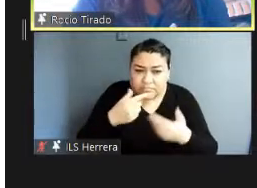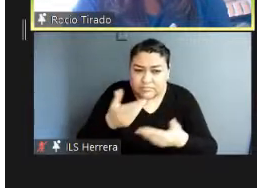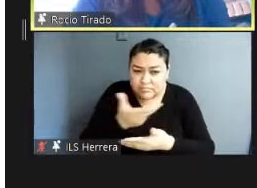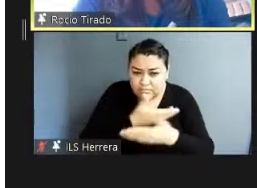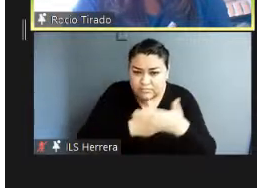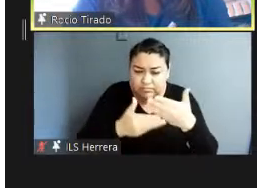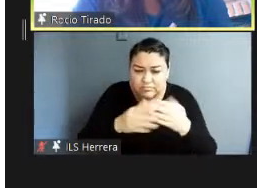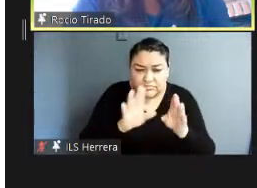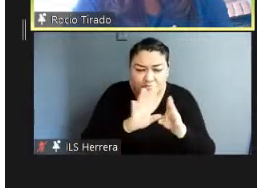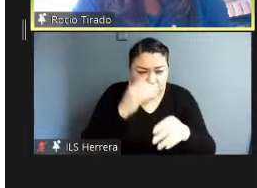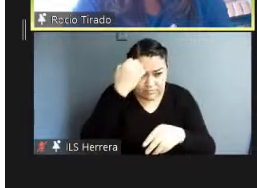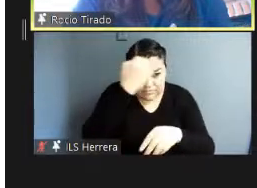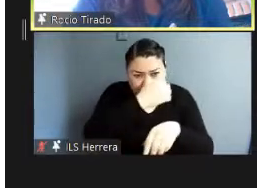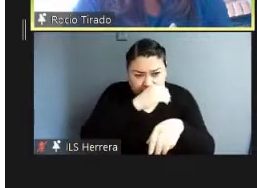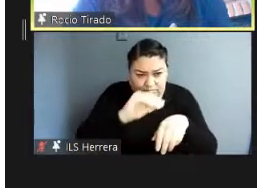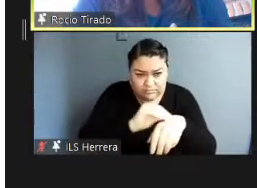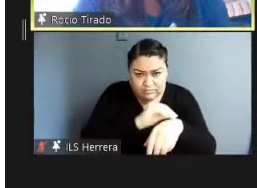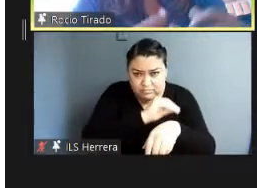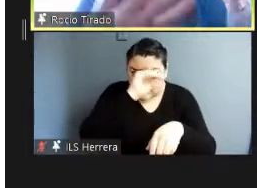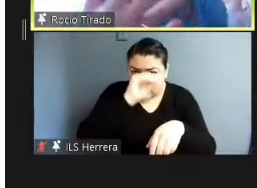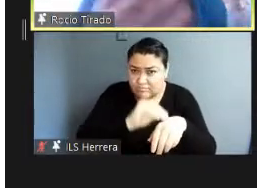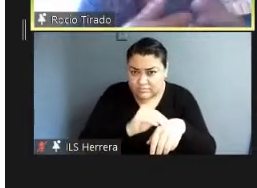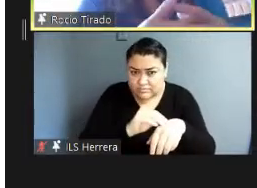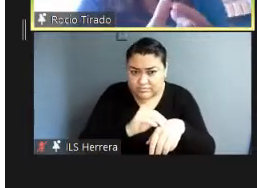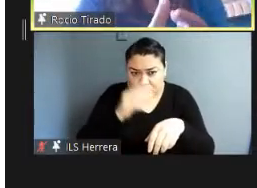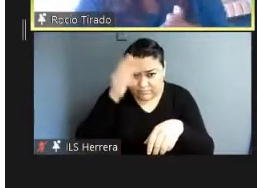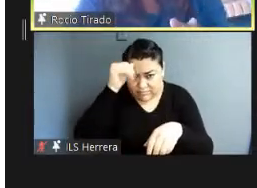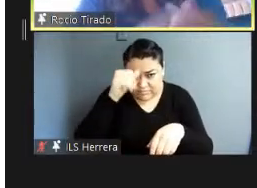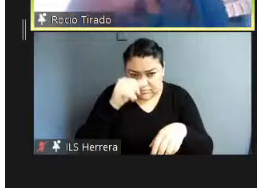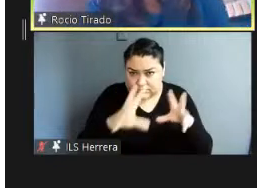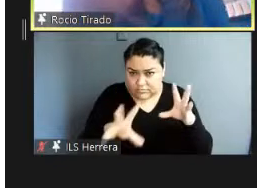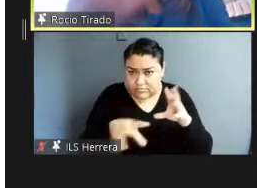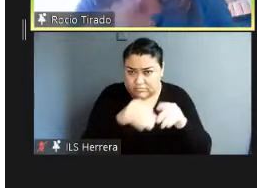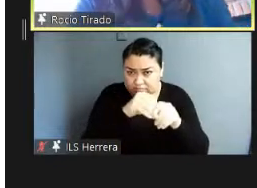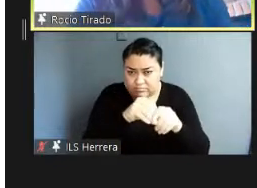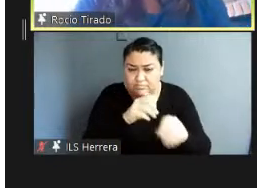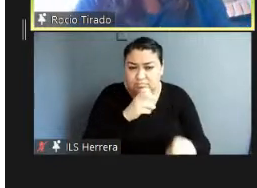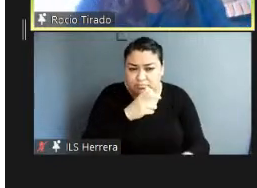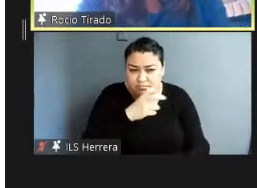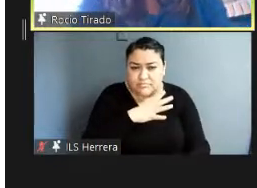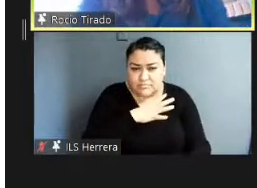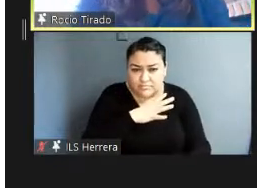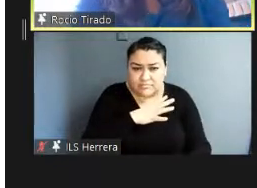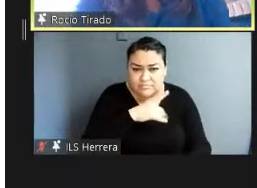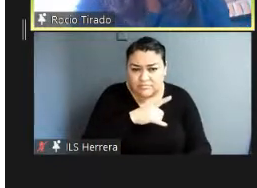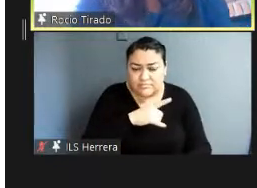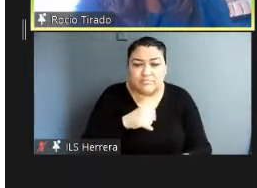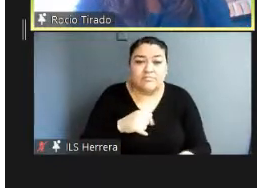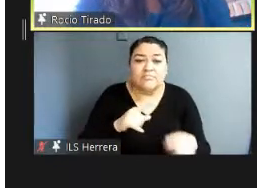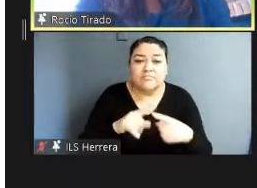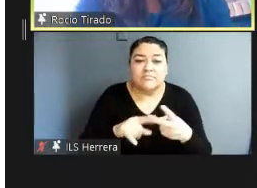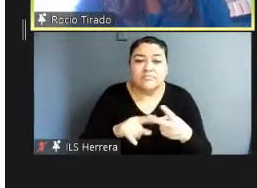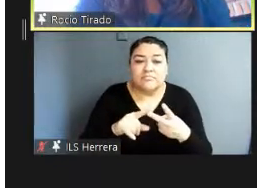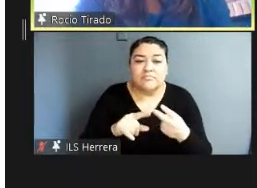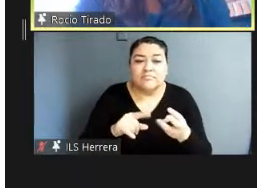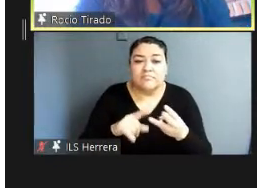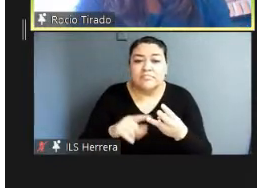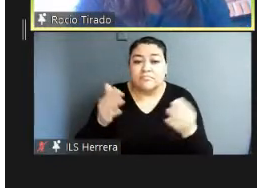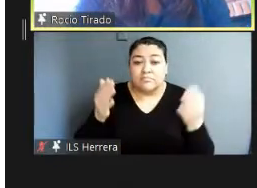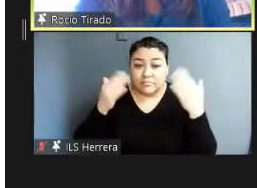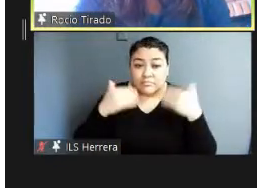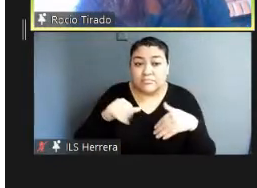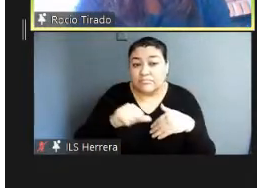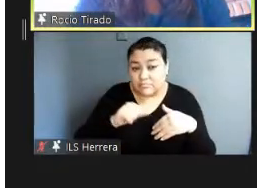for designing assessment instruments and integrating learning activities, of course, including the